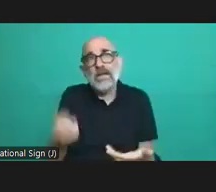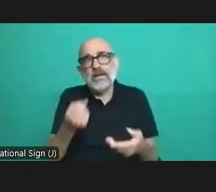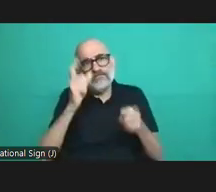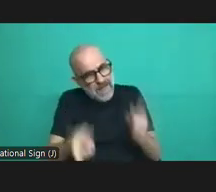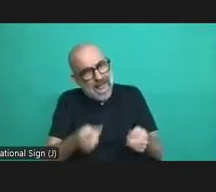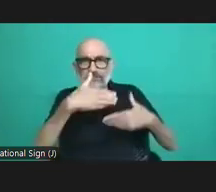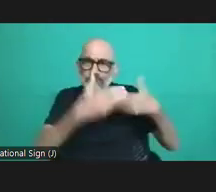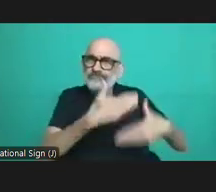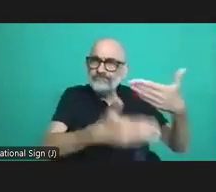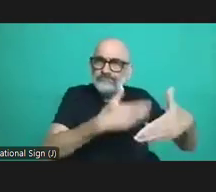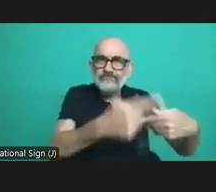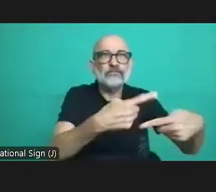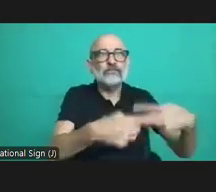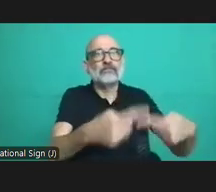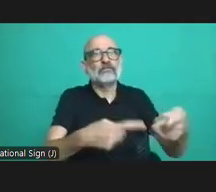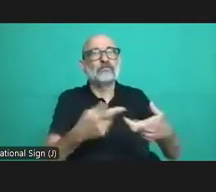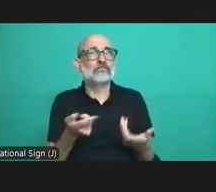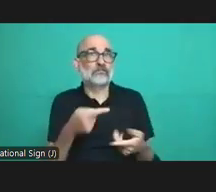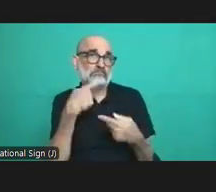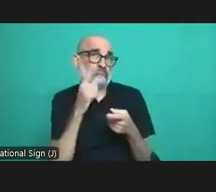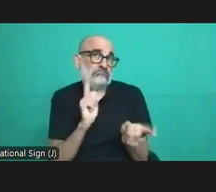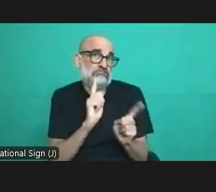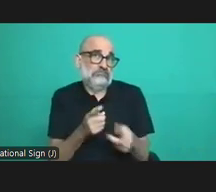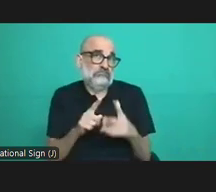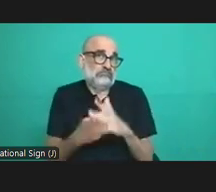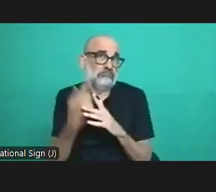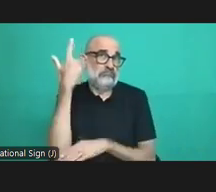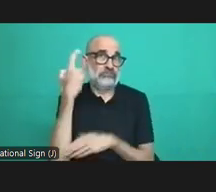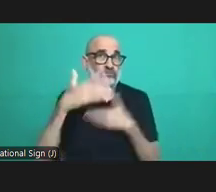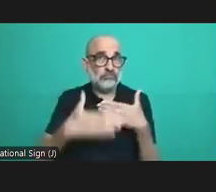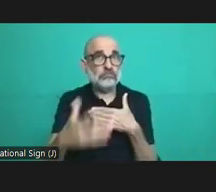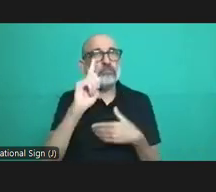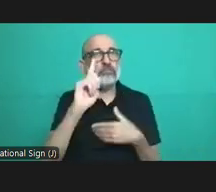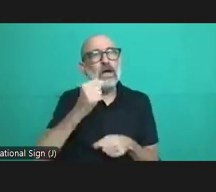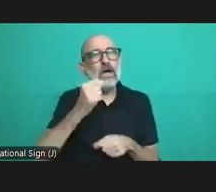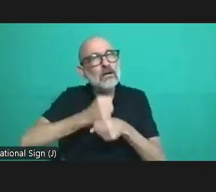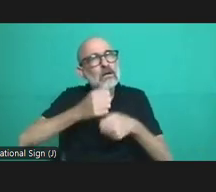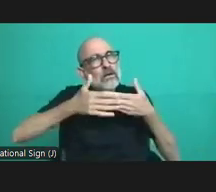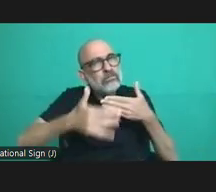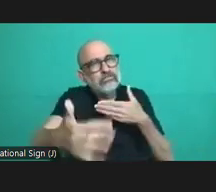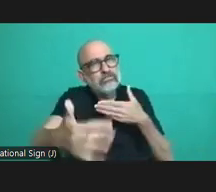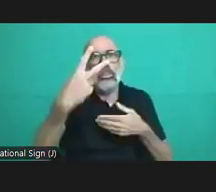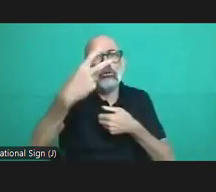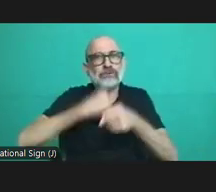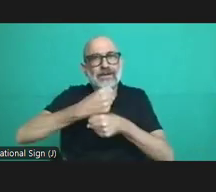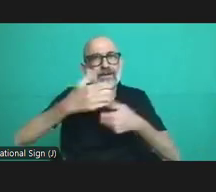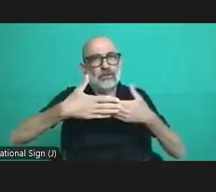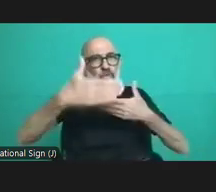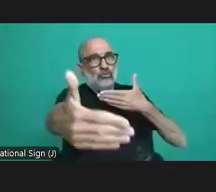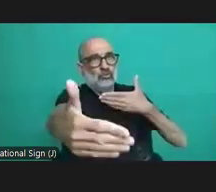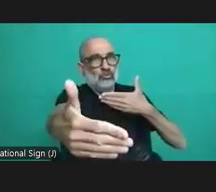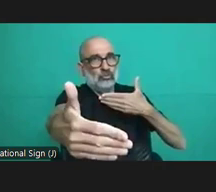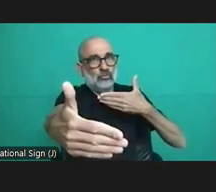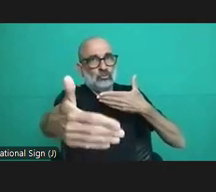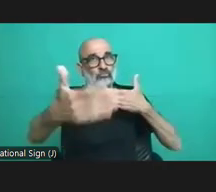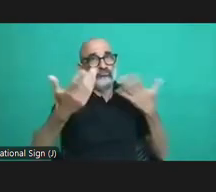as part of the agenda. Dr. Polanco, I think that's your second question, if I'm not wrong. Sorry? I think it's your second question that I have for